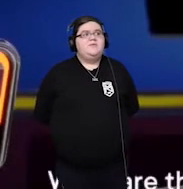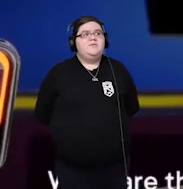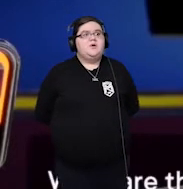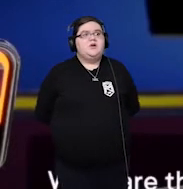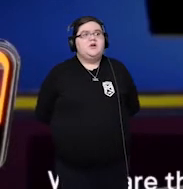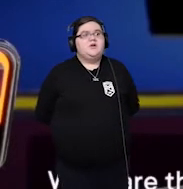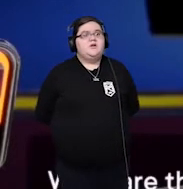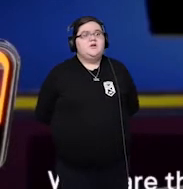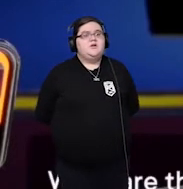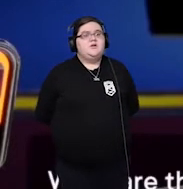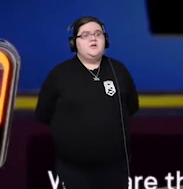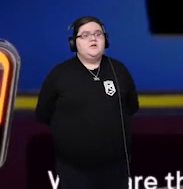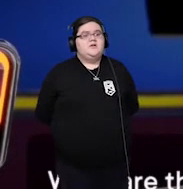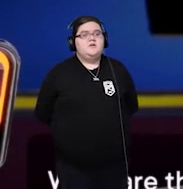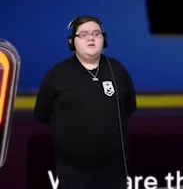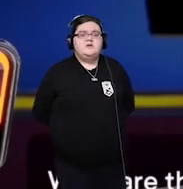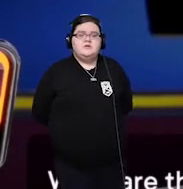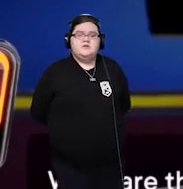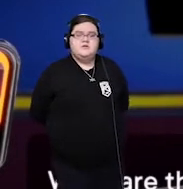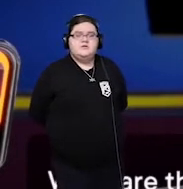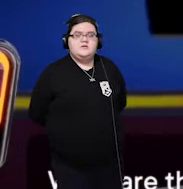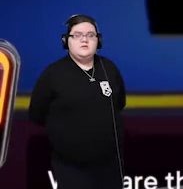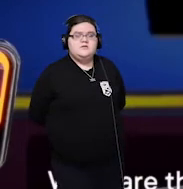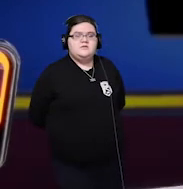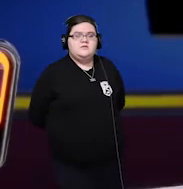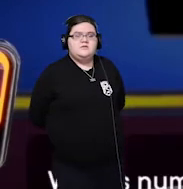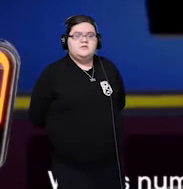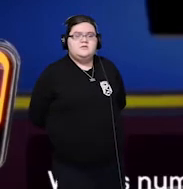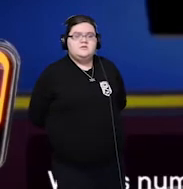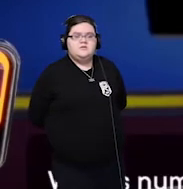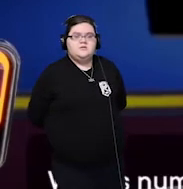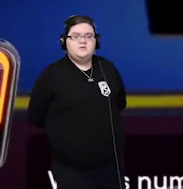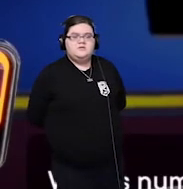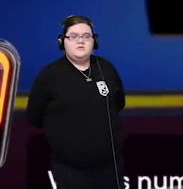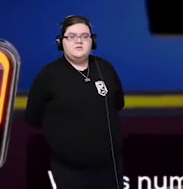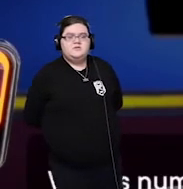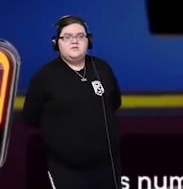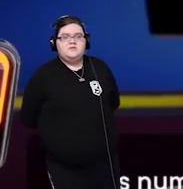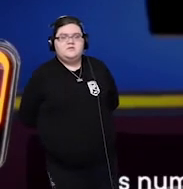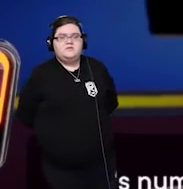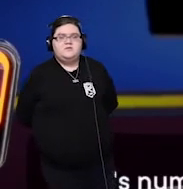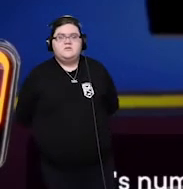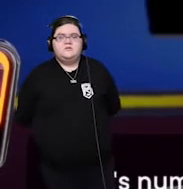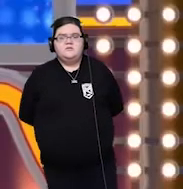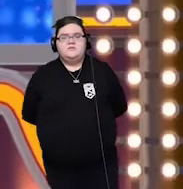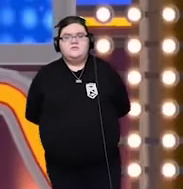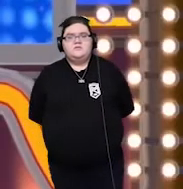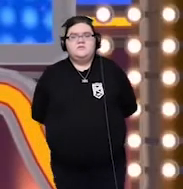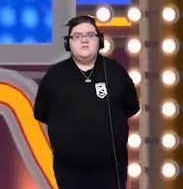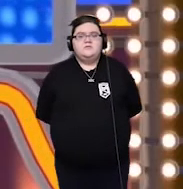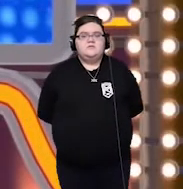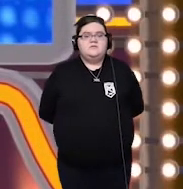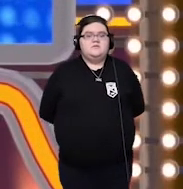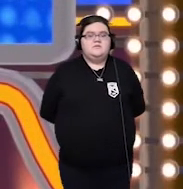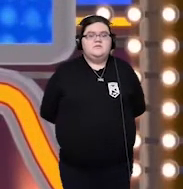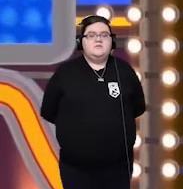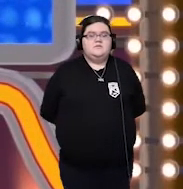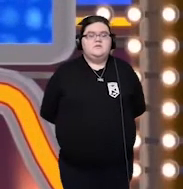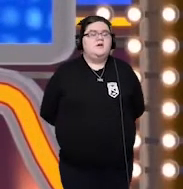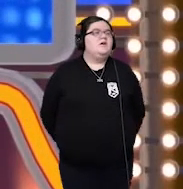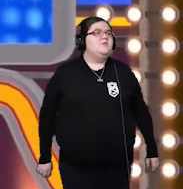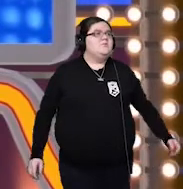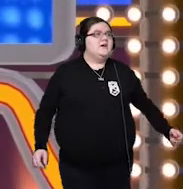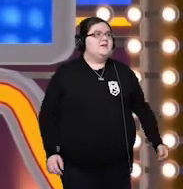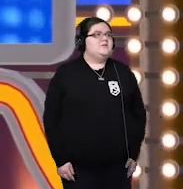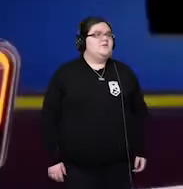Oh, maybe we were. Maybe we was. Laundry. What's number six? Oh, here we go. Run